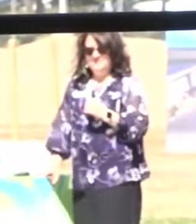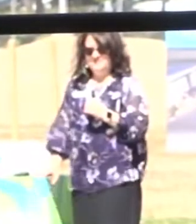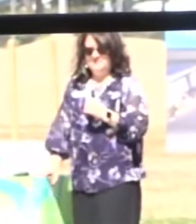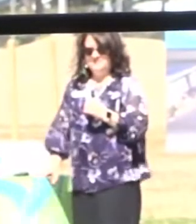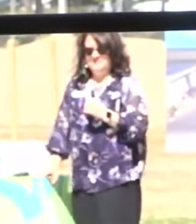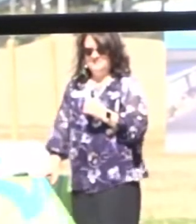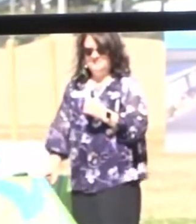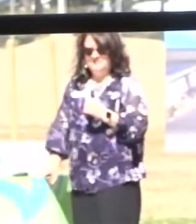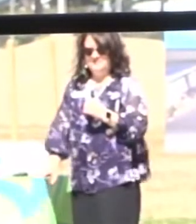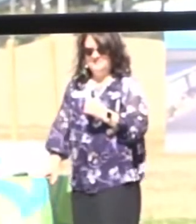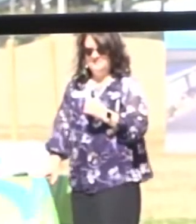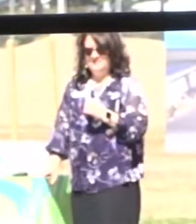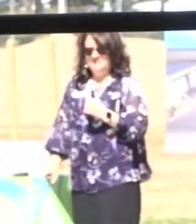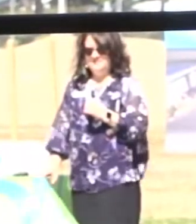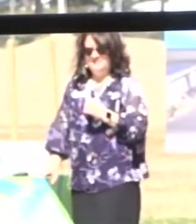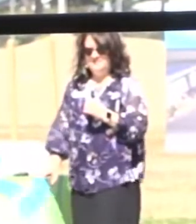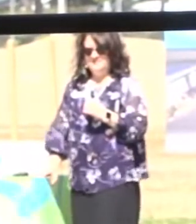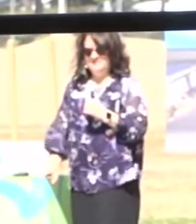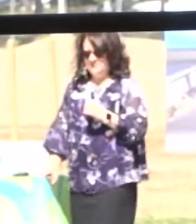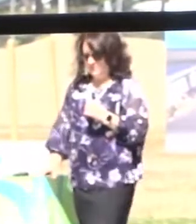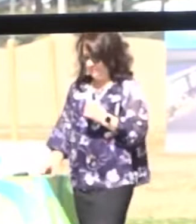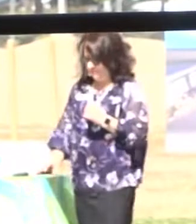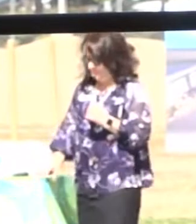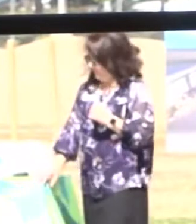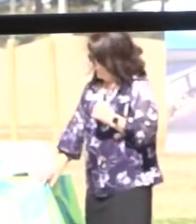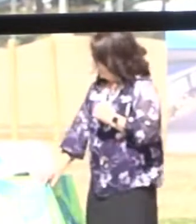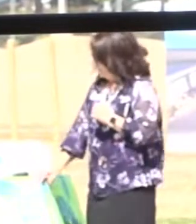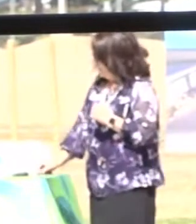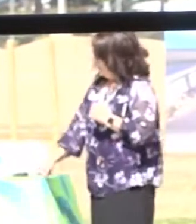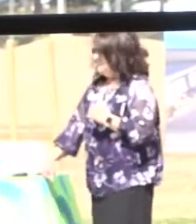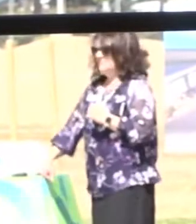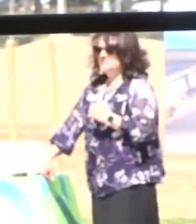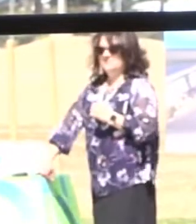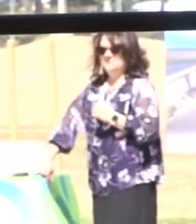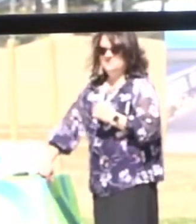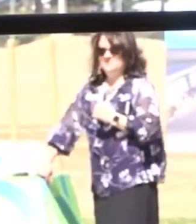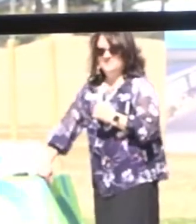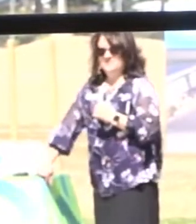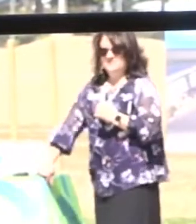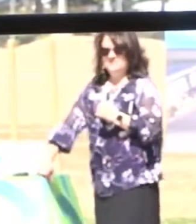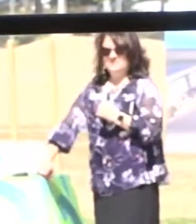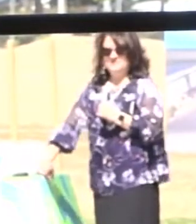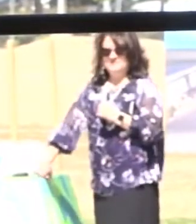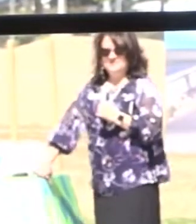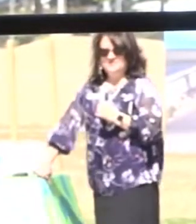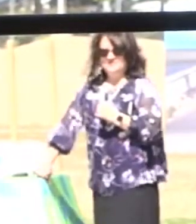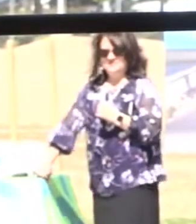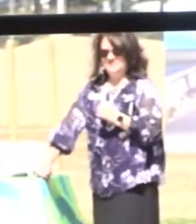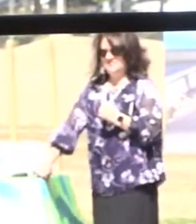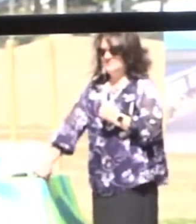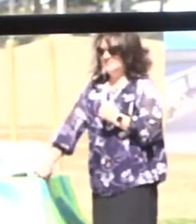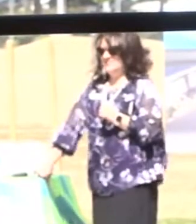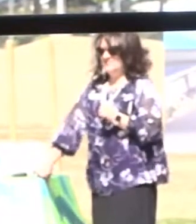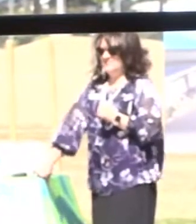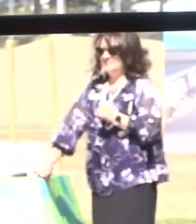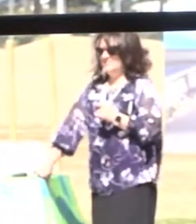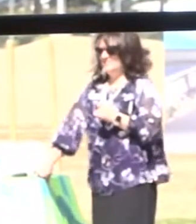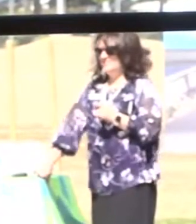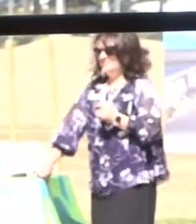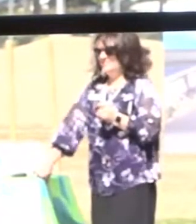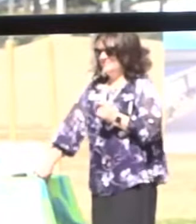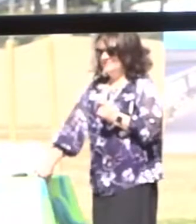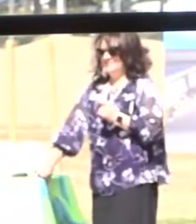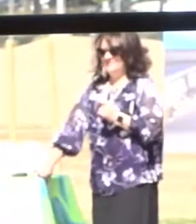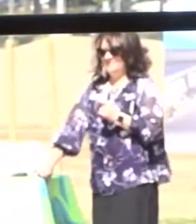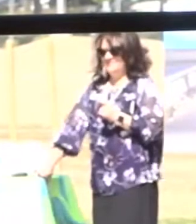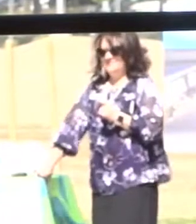you. So we'll take that picture first, and then next we would like to get a picture with all of us, and that includes everybody out there